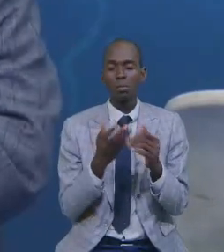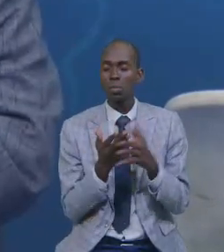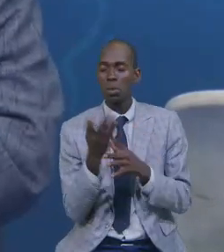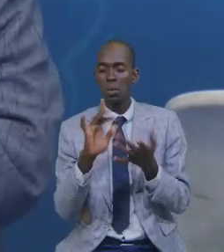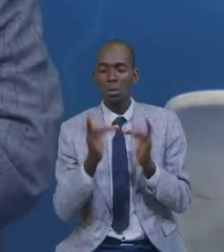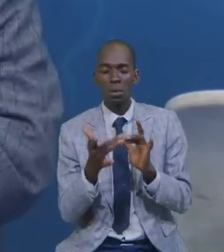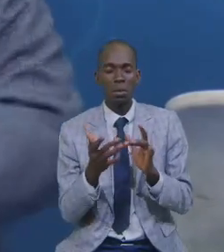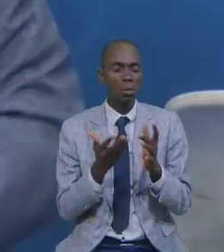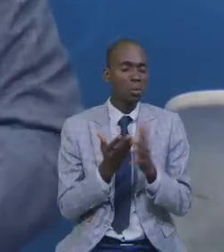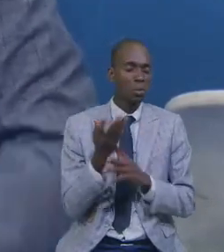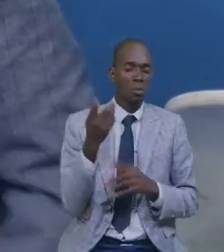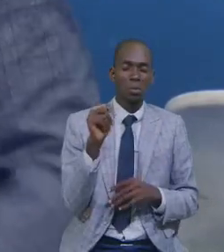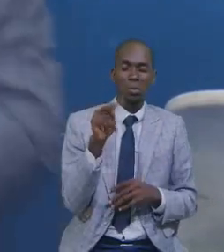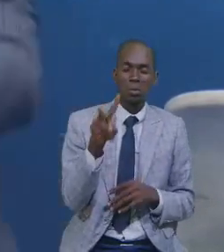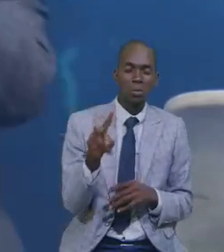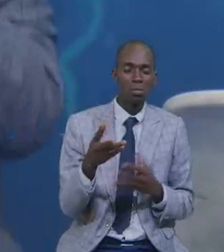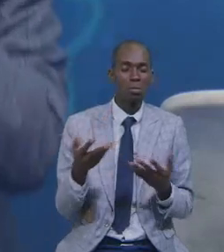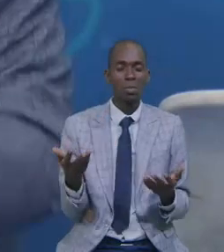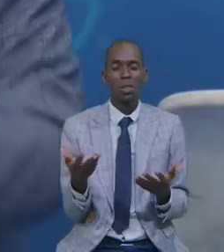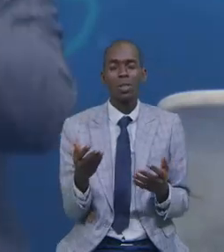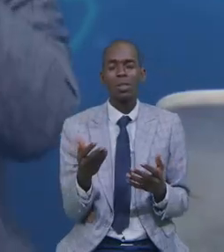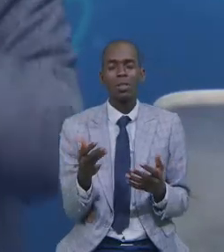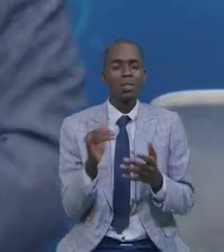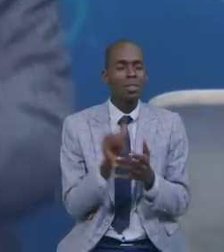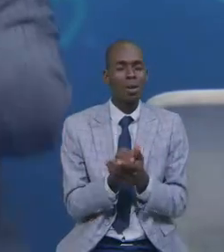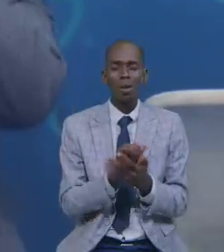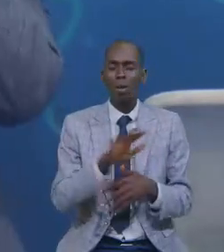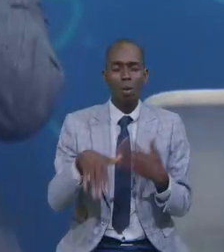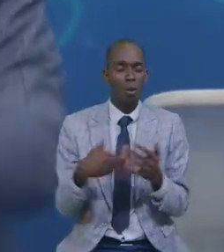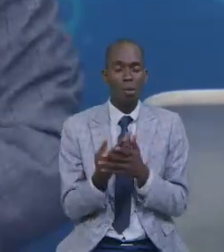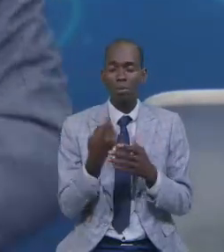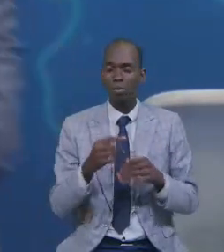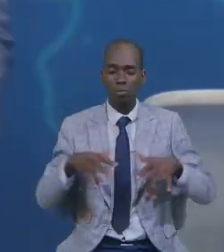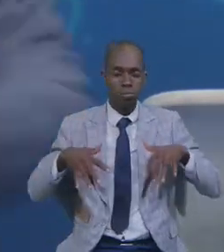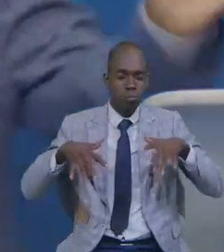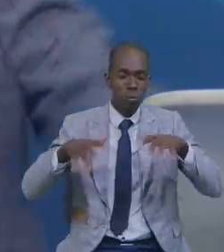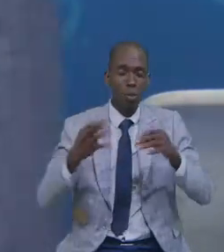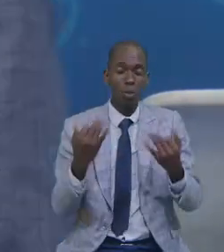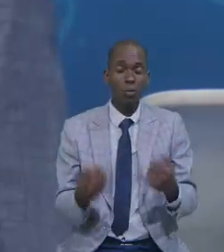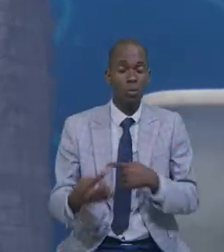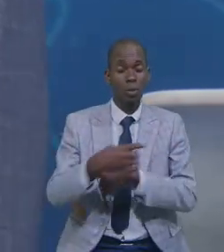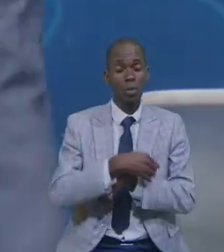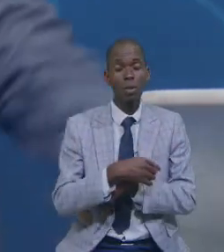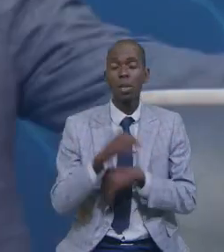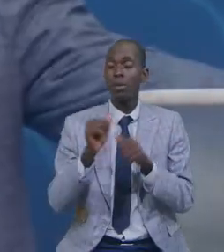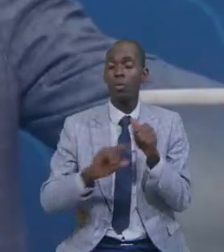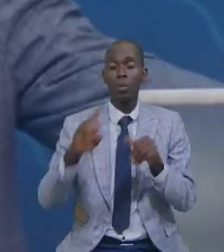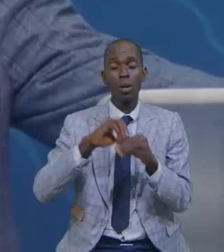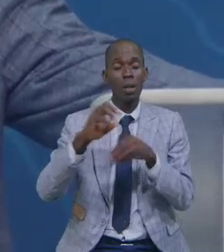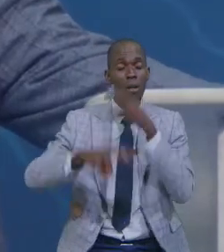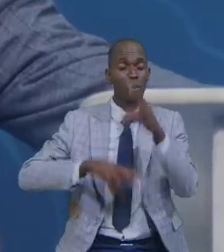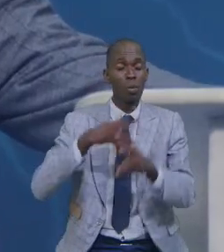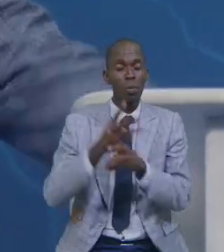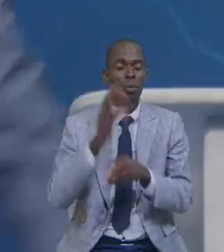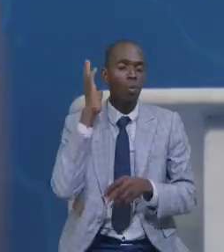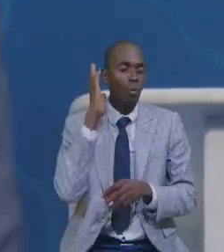radio, television, that this congregation of today, worldwide, will have